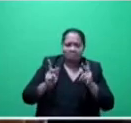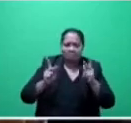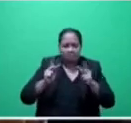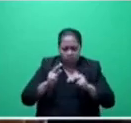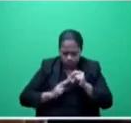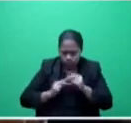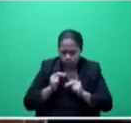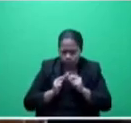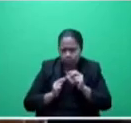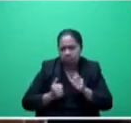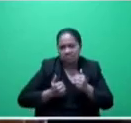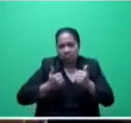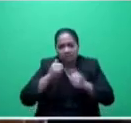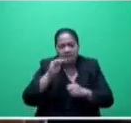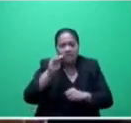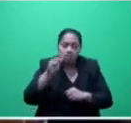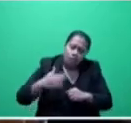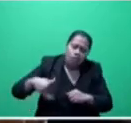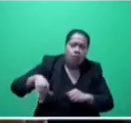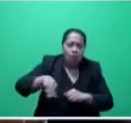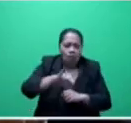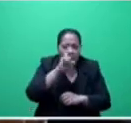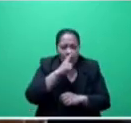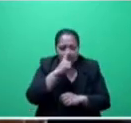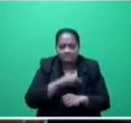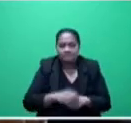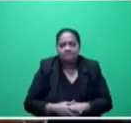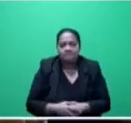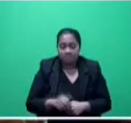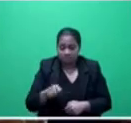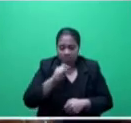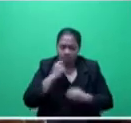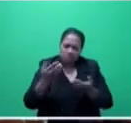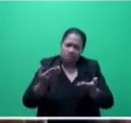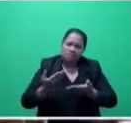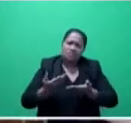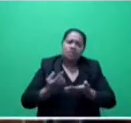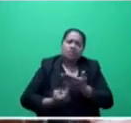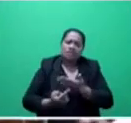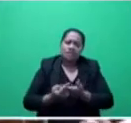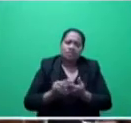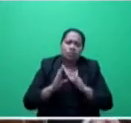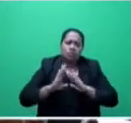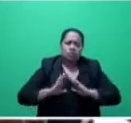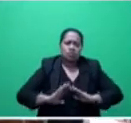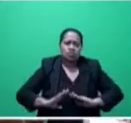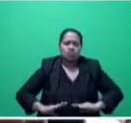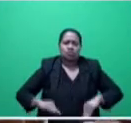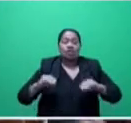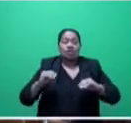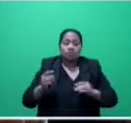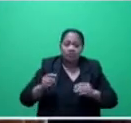for all. This budget, Mr. Speaker, will provide relief to thousands of families and